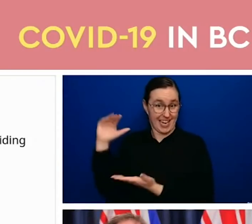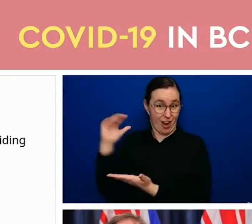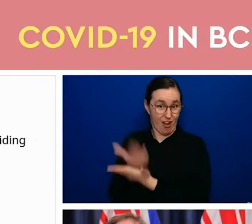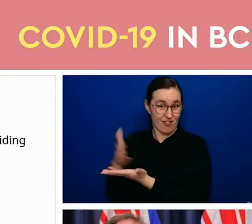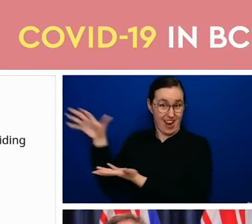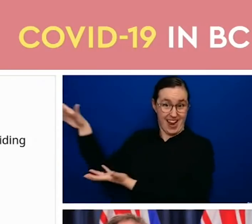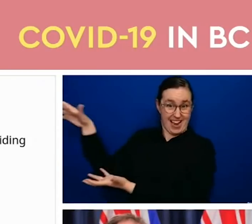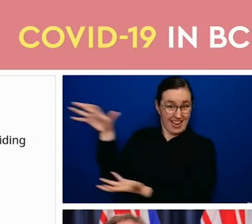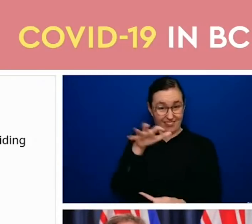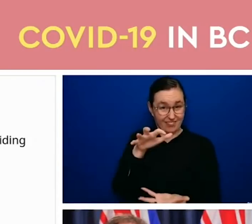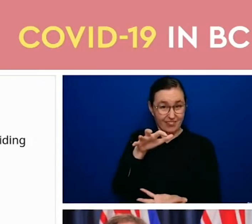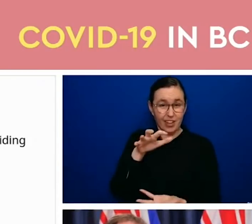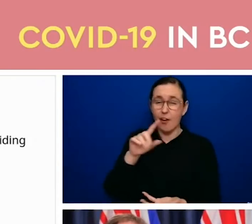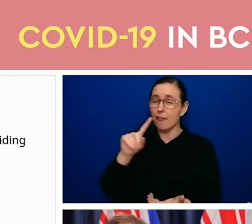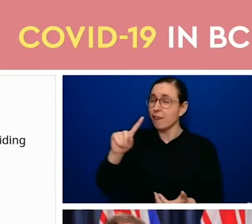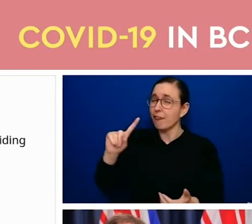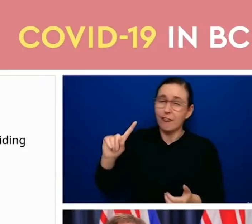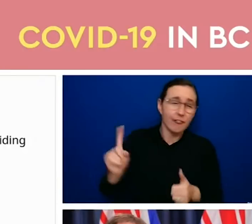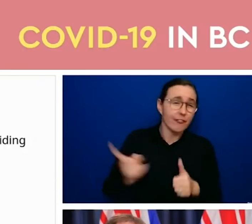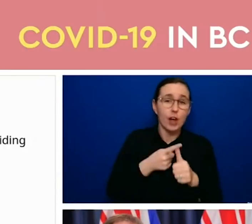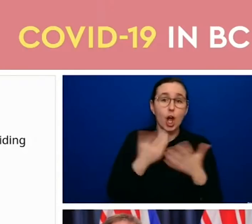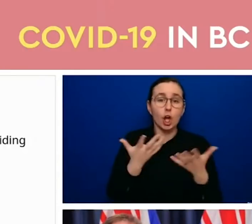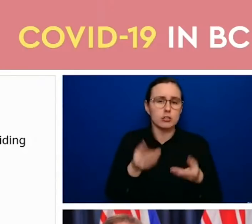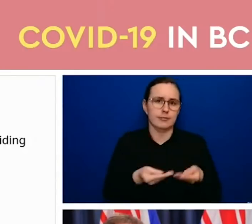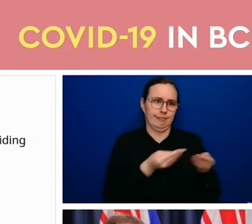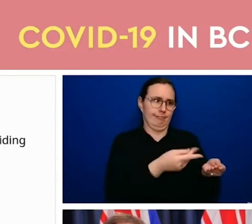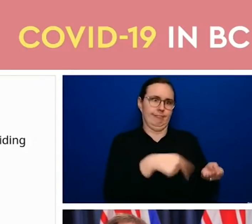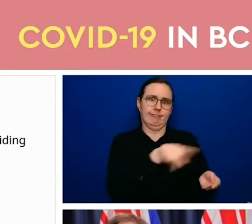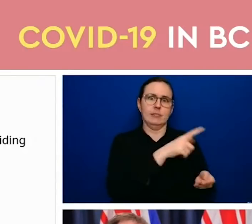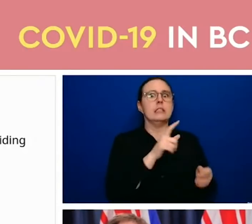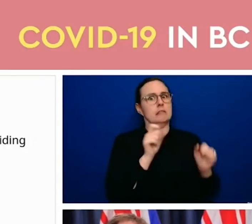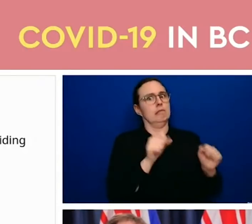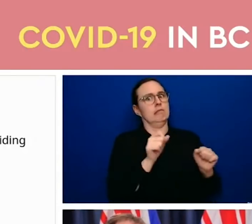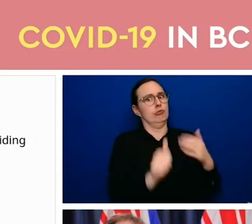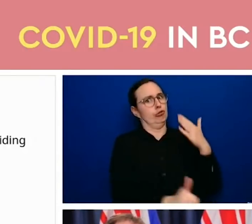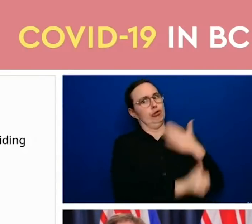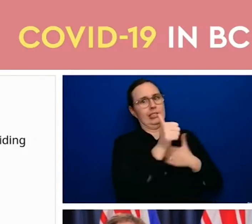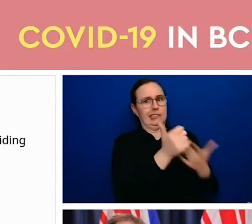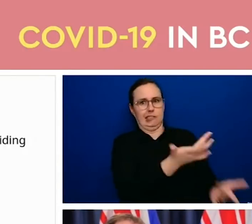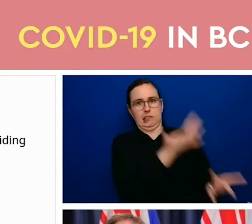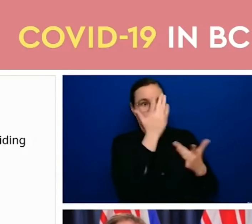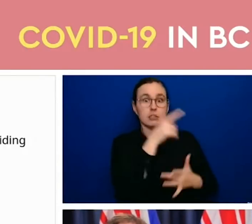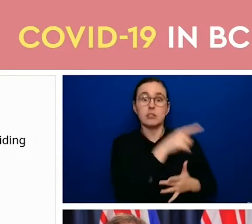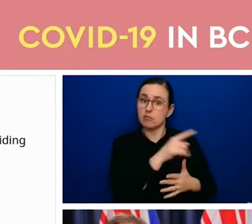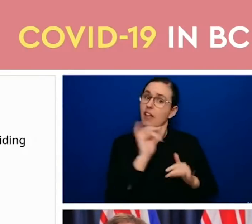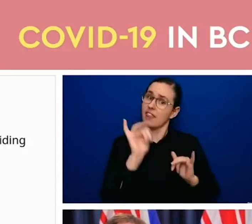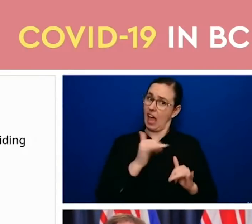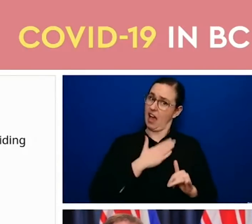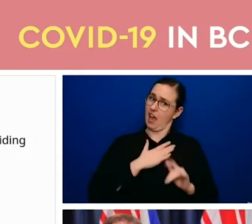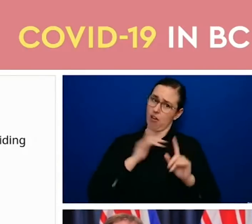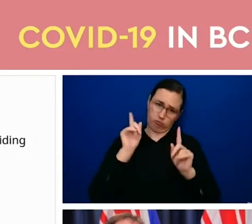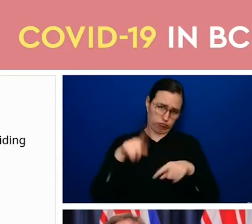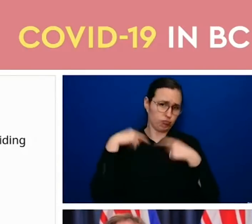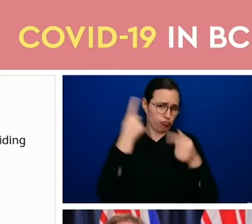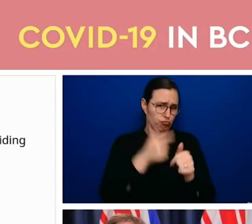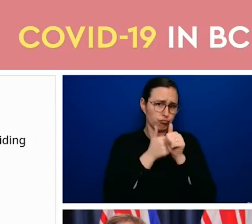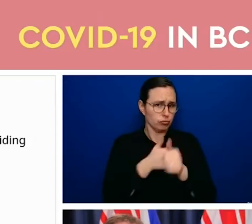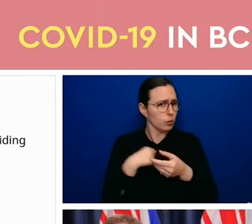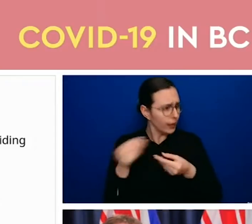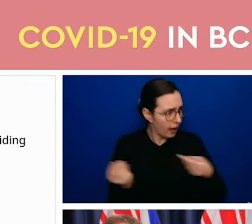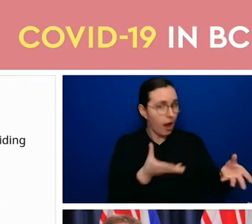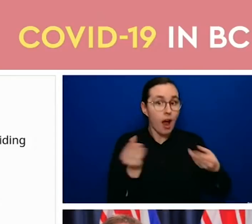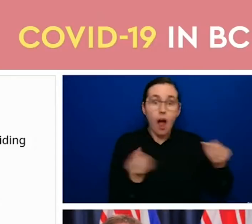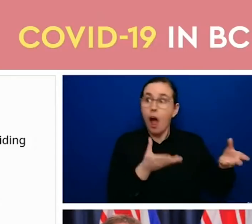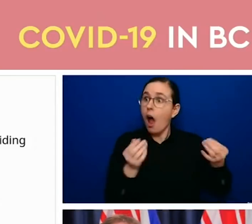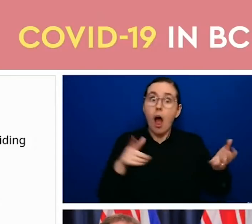arrive were prioritized for that reason. Now we have more tests. And first, last week, out to schools and post-secondary institutions, K-12 schools